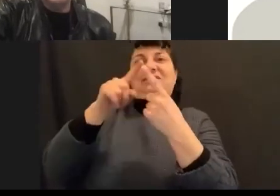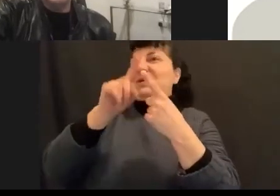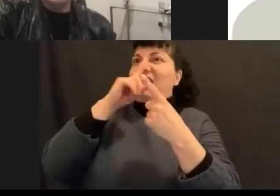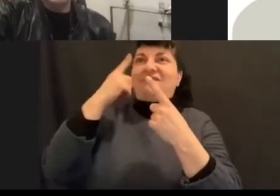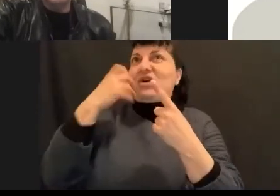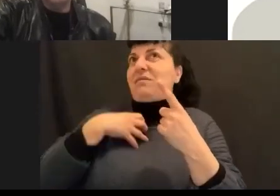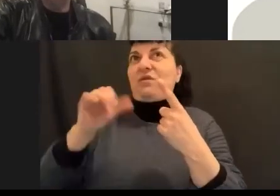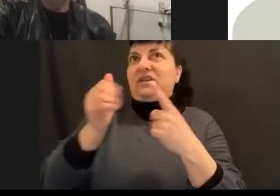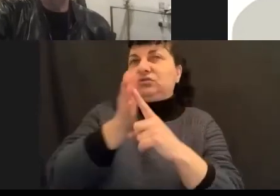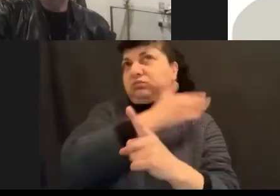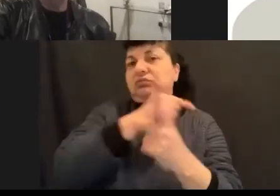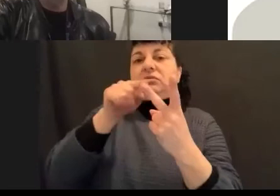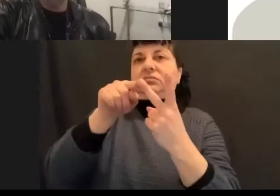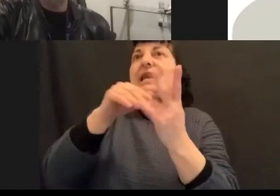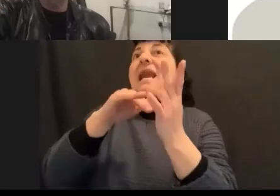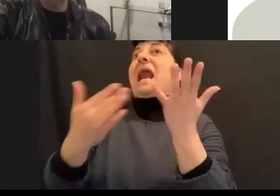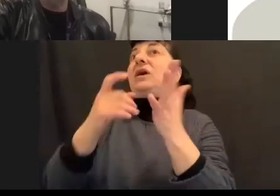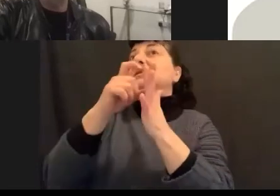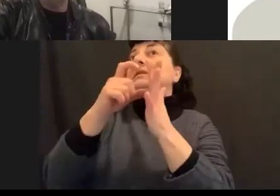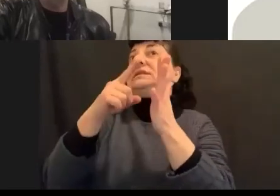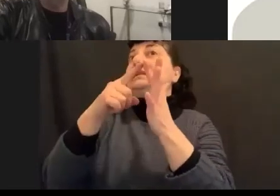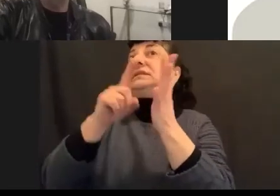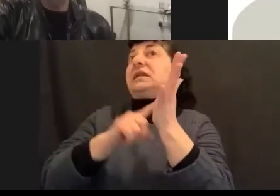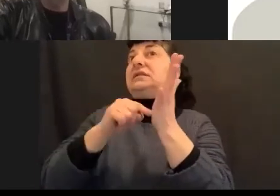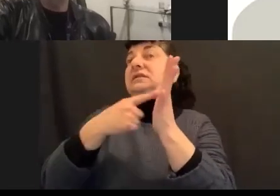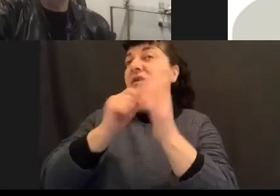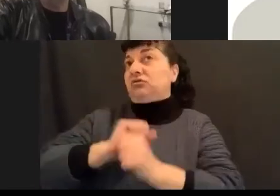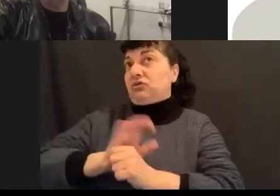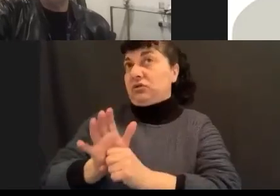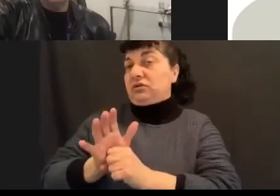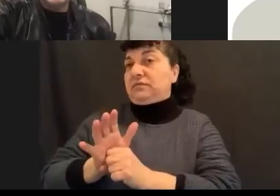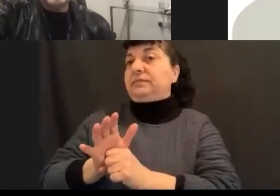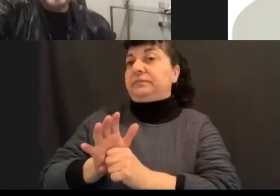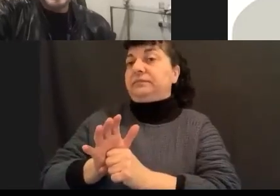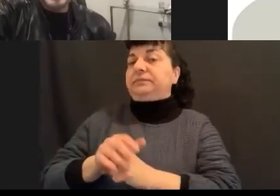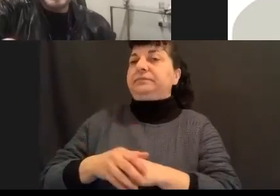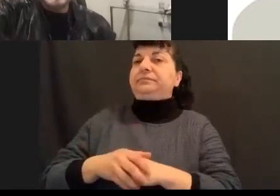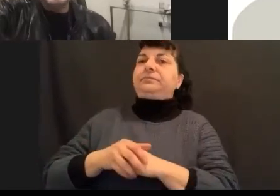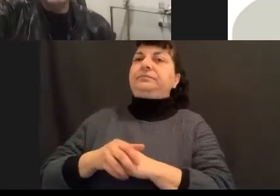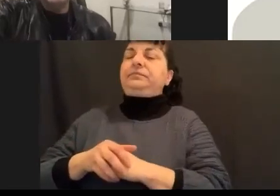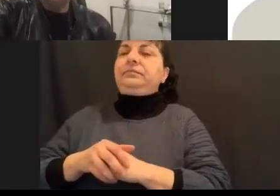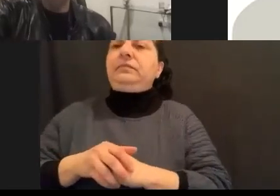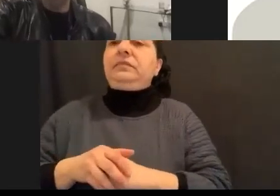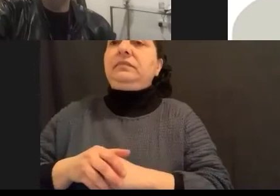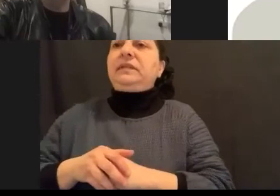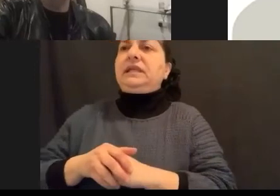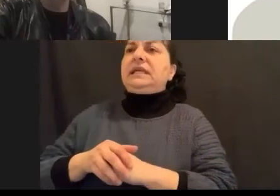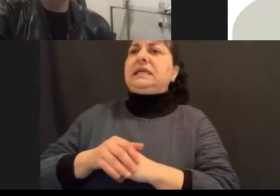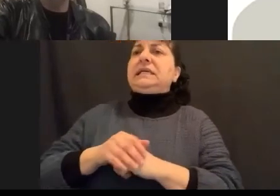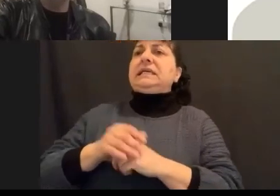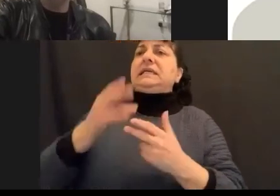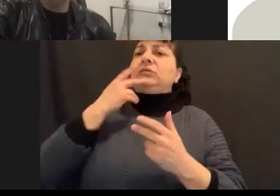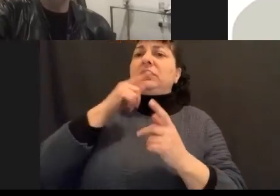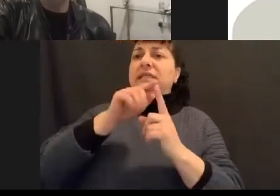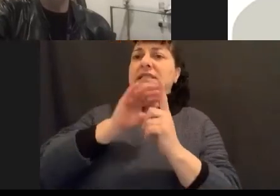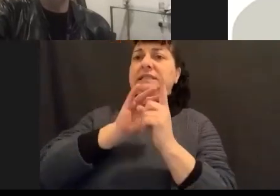the inner West Melbourne, and they tier 1 the affected class level and let everyone else tier 2,